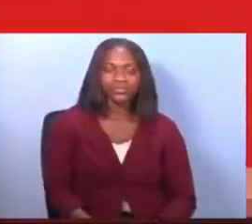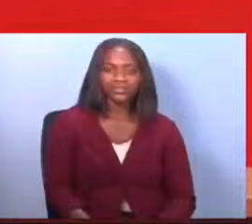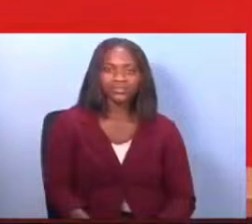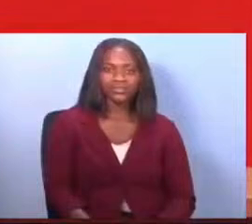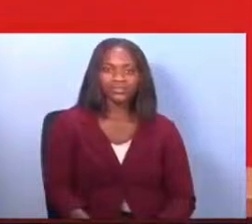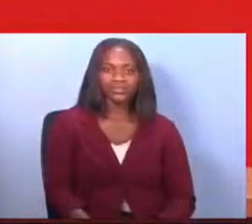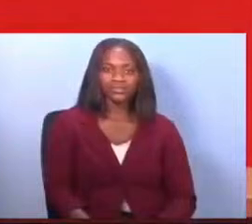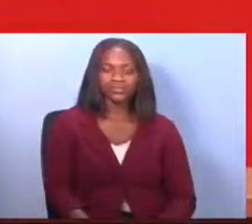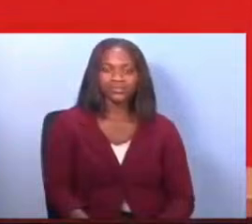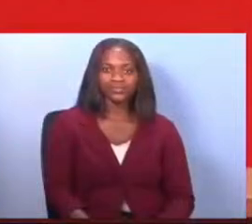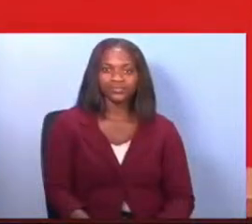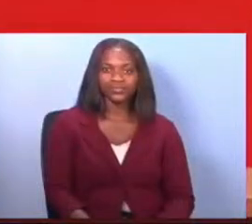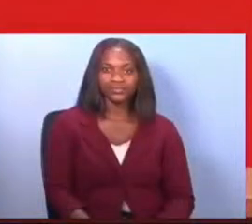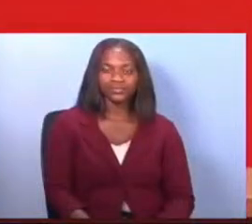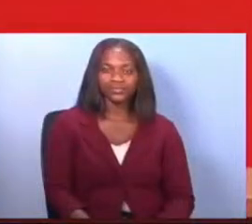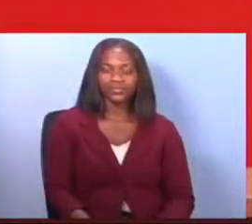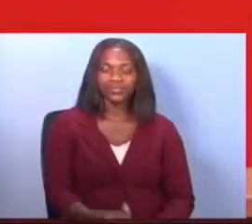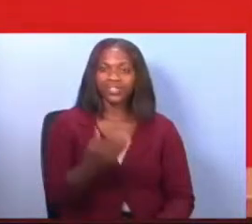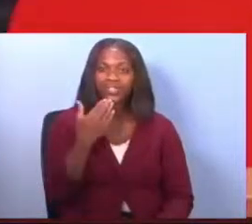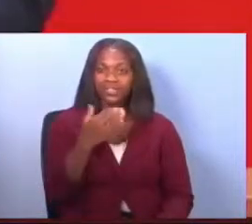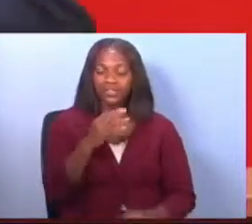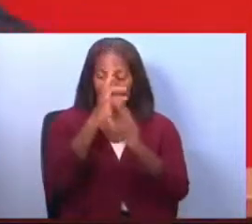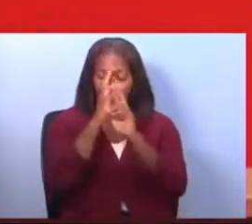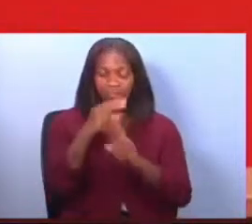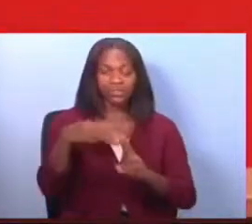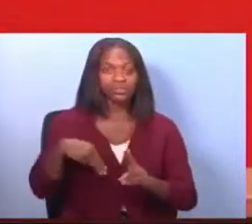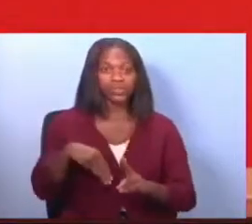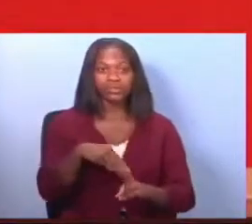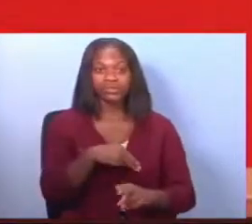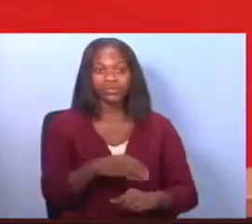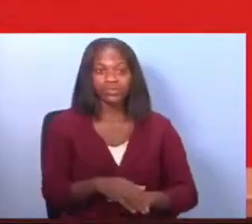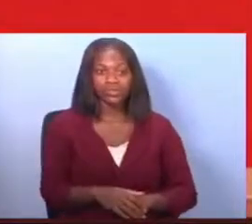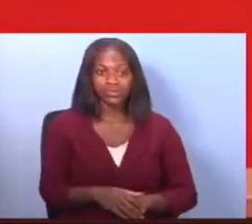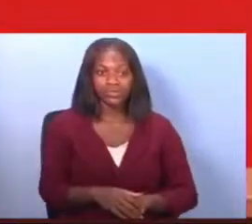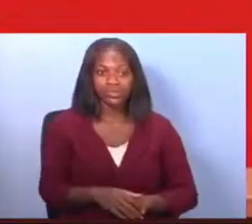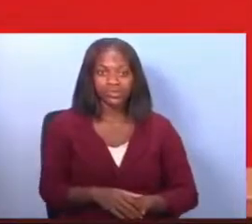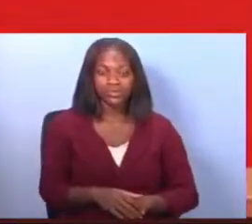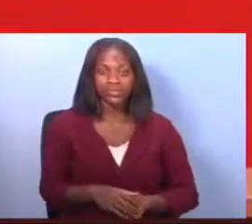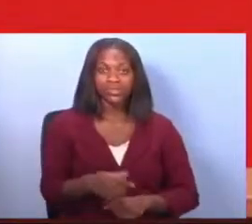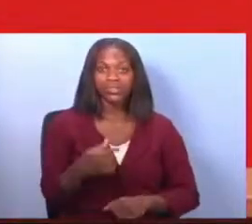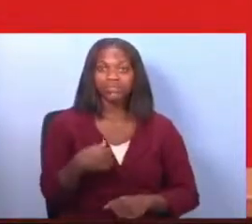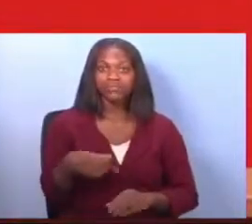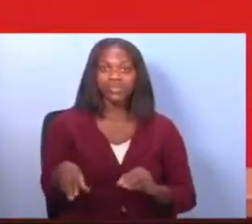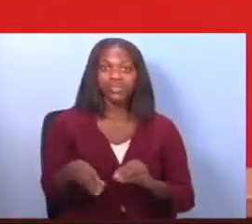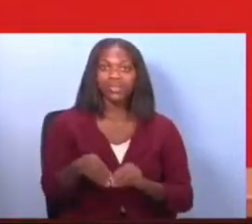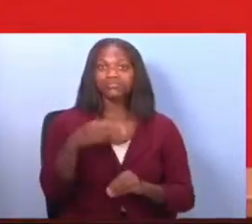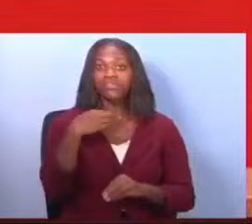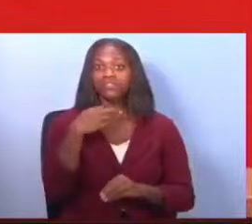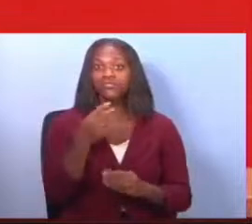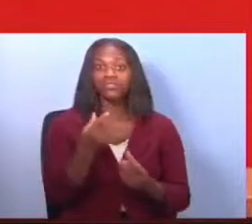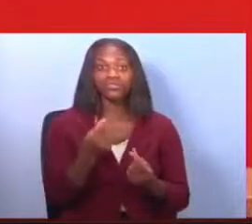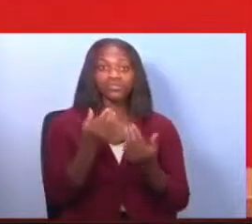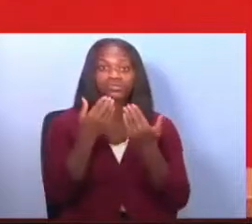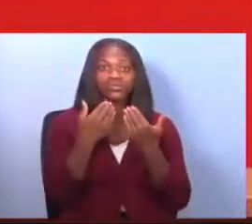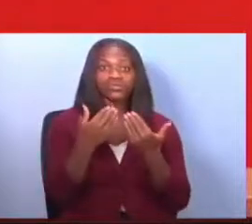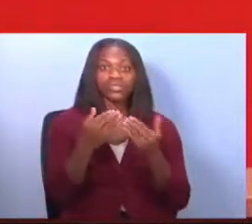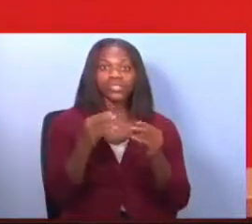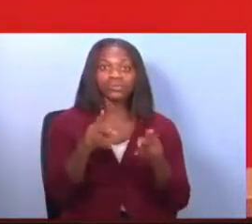Thank you. Honourable members, let me also add my voice by thanking the